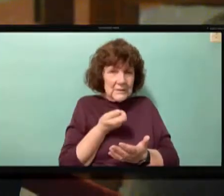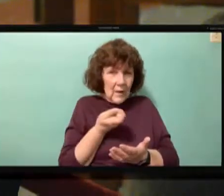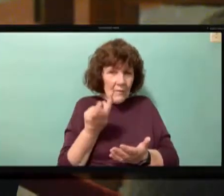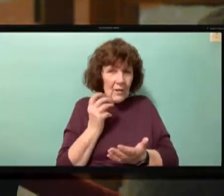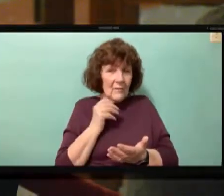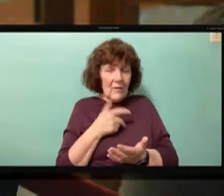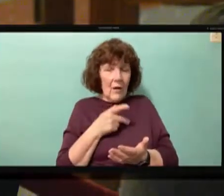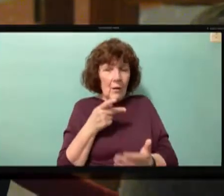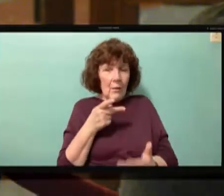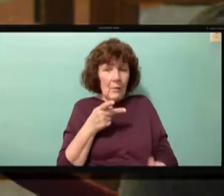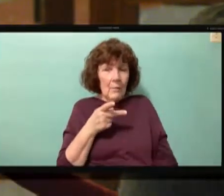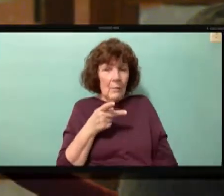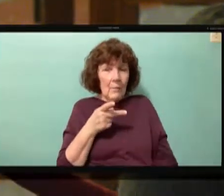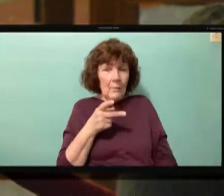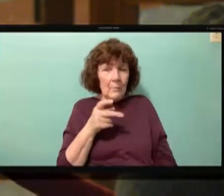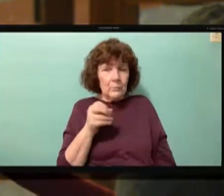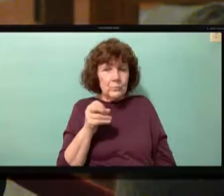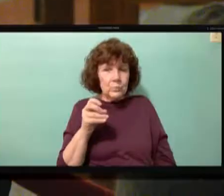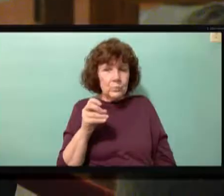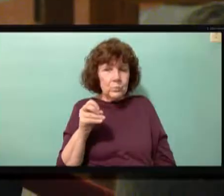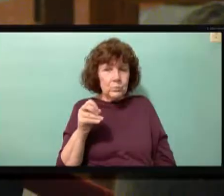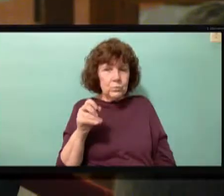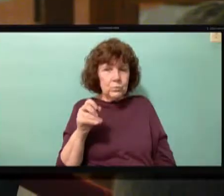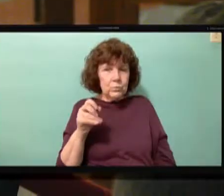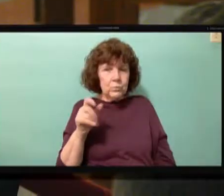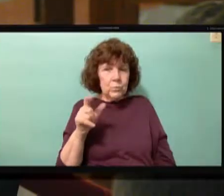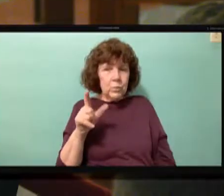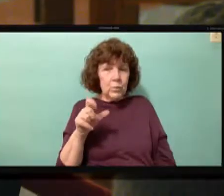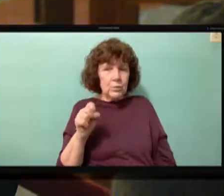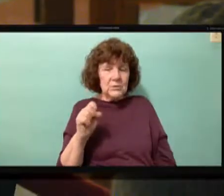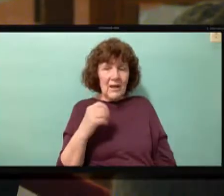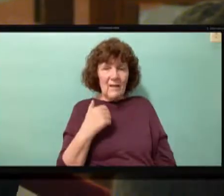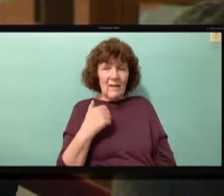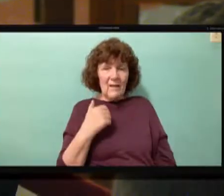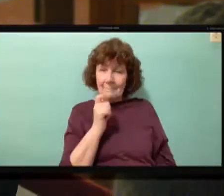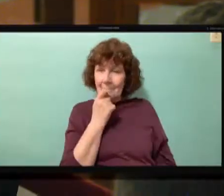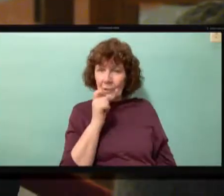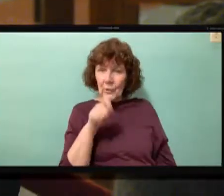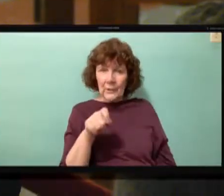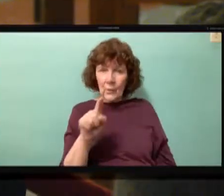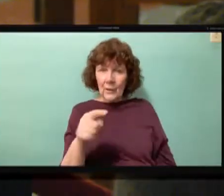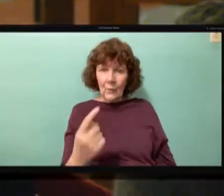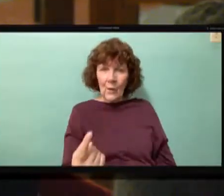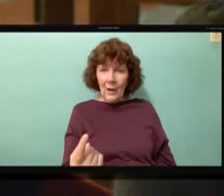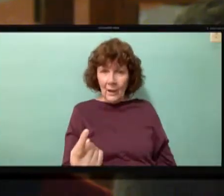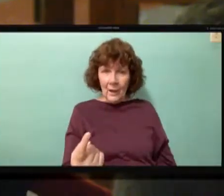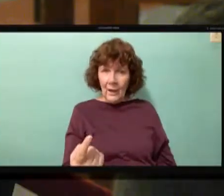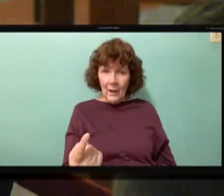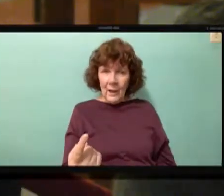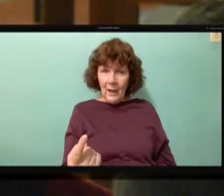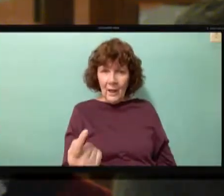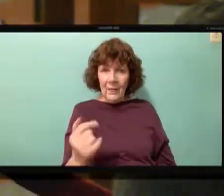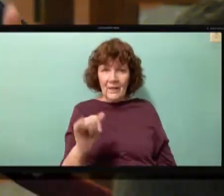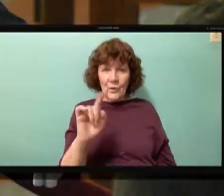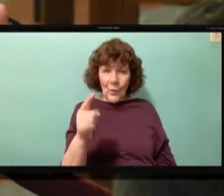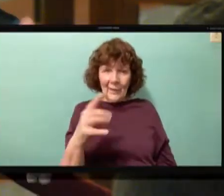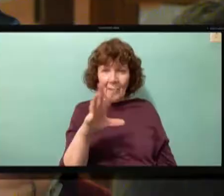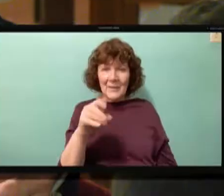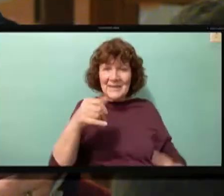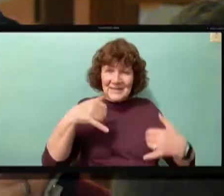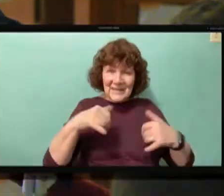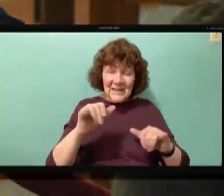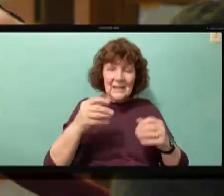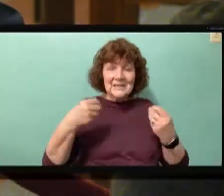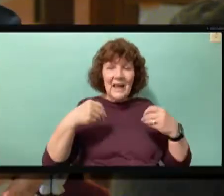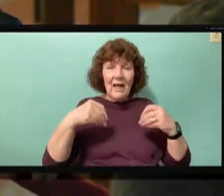there is only one company that sells it, because there's only one company essentially that continues to sell an older